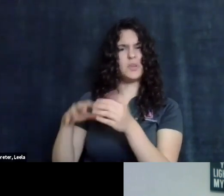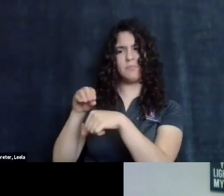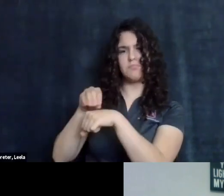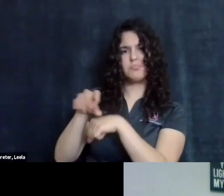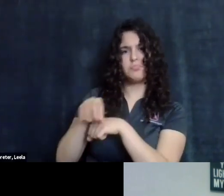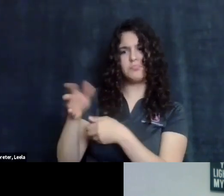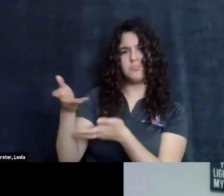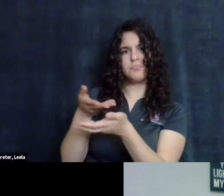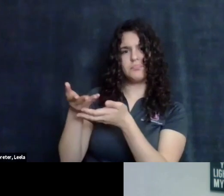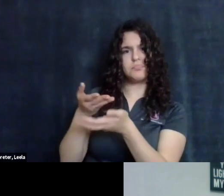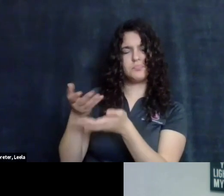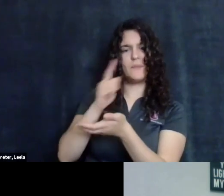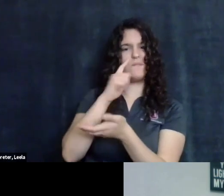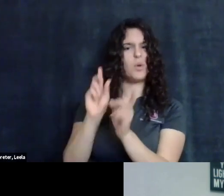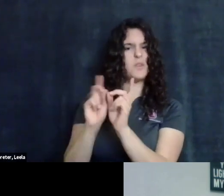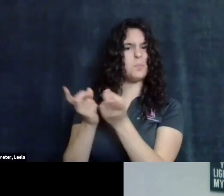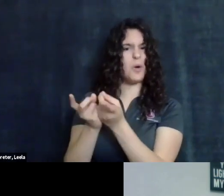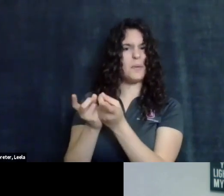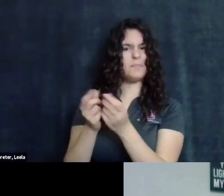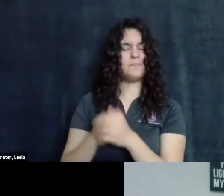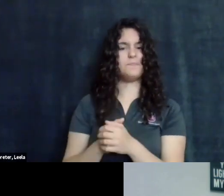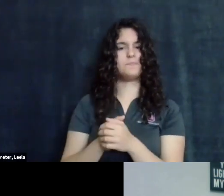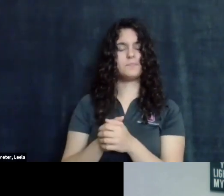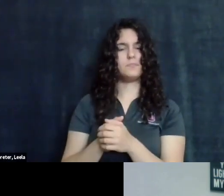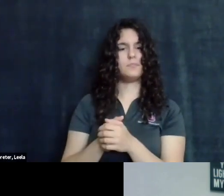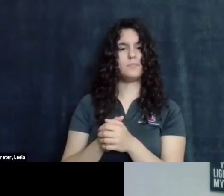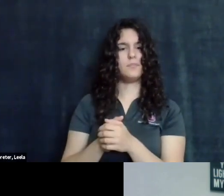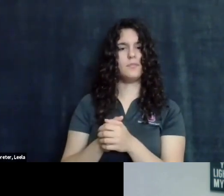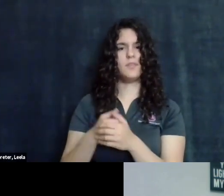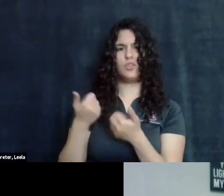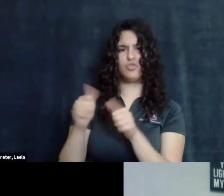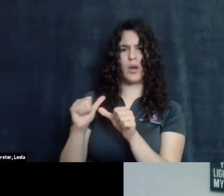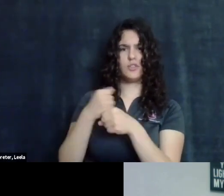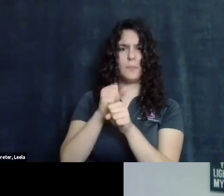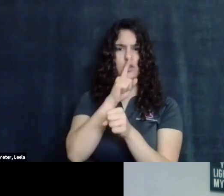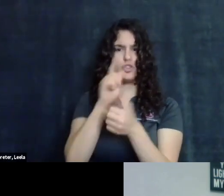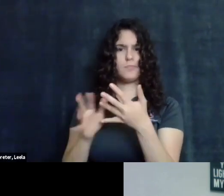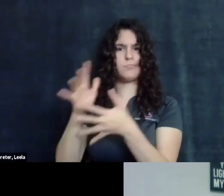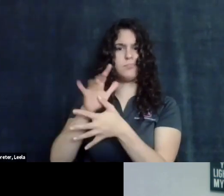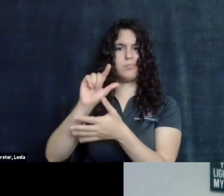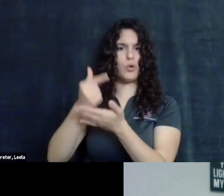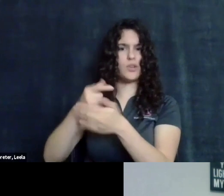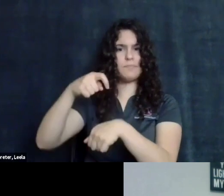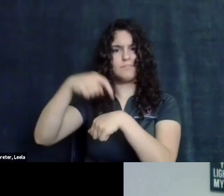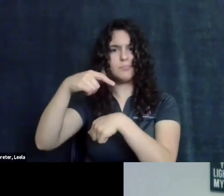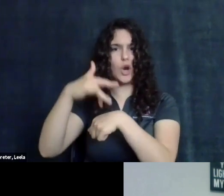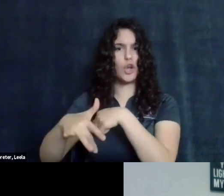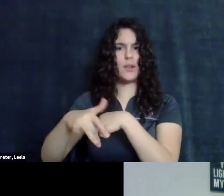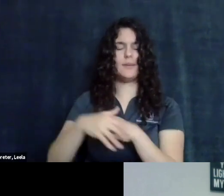our department, Ms. Celine Doe, who always tries to get them out as early as possible by consulting with